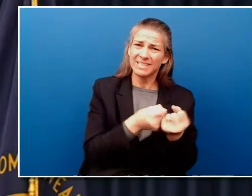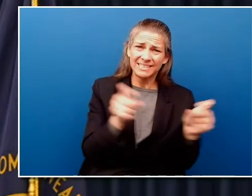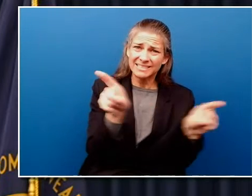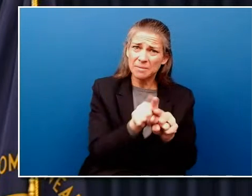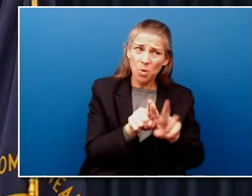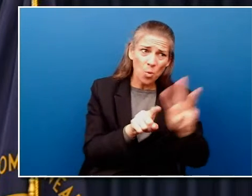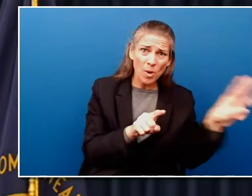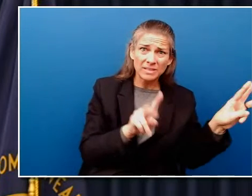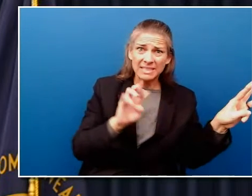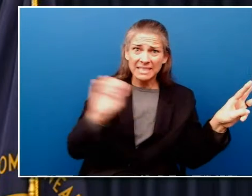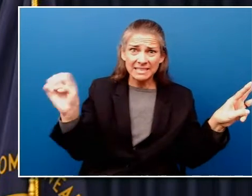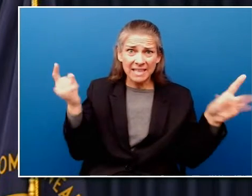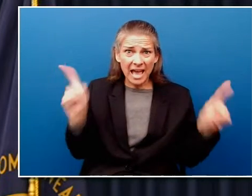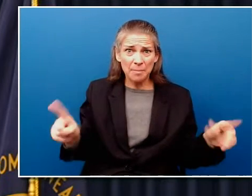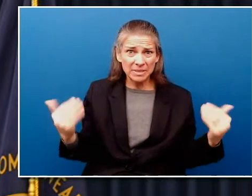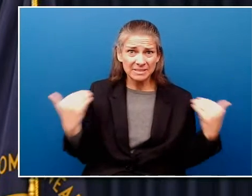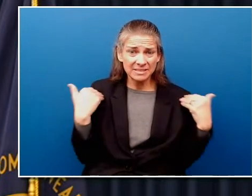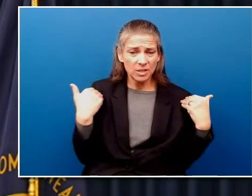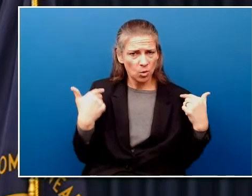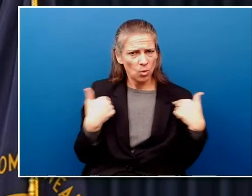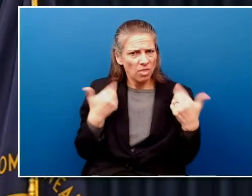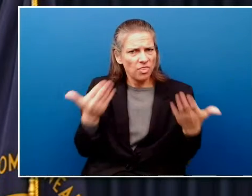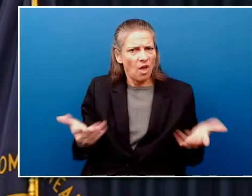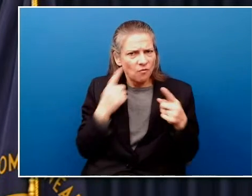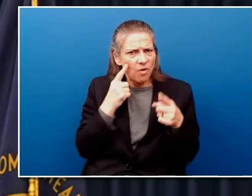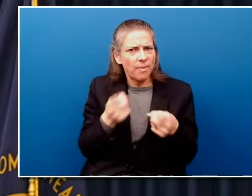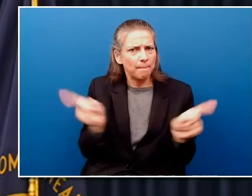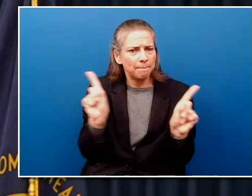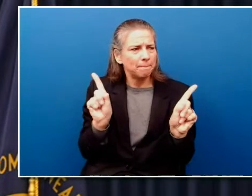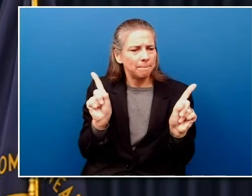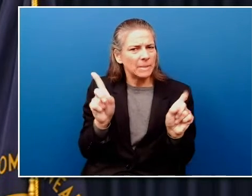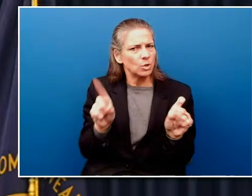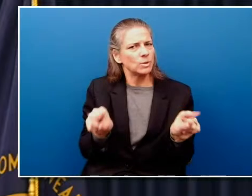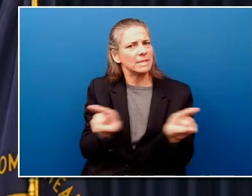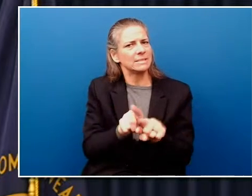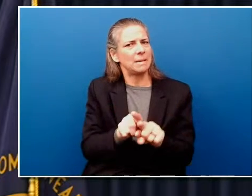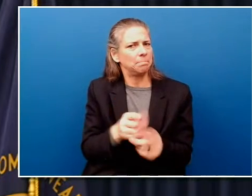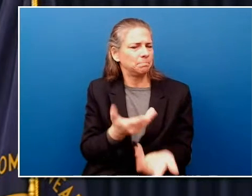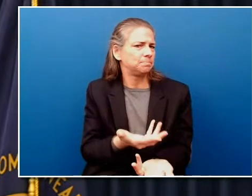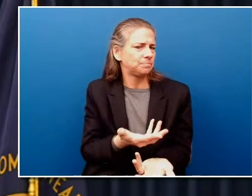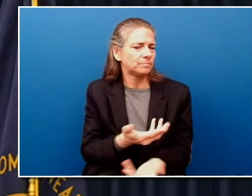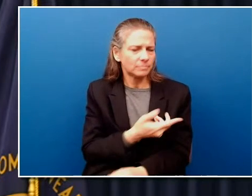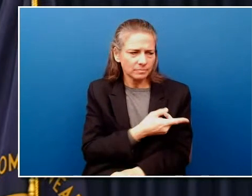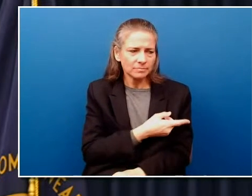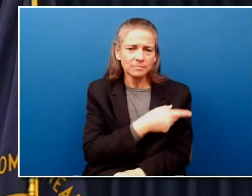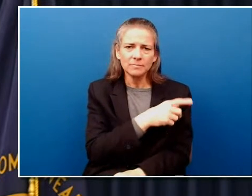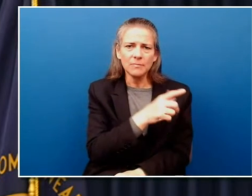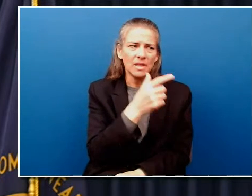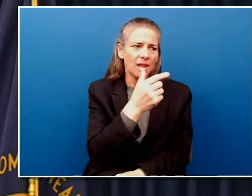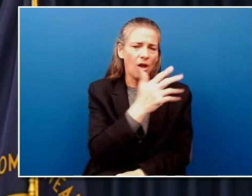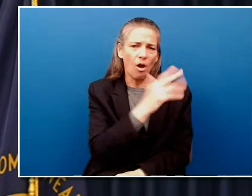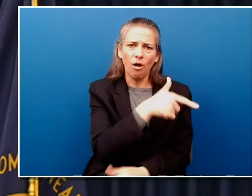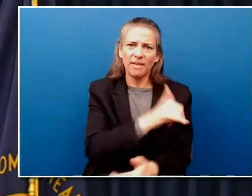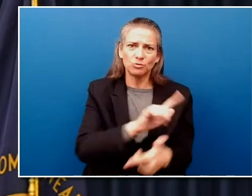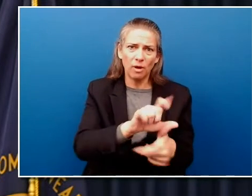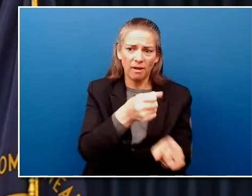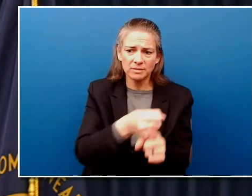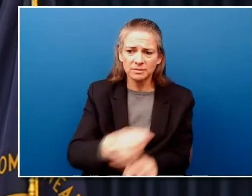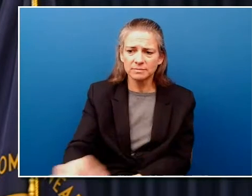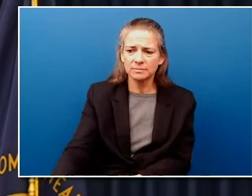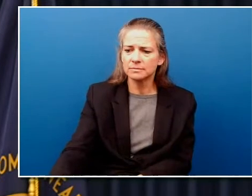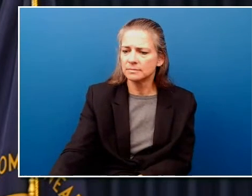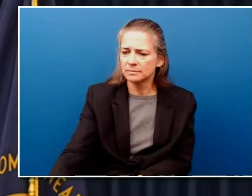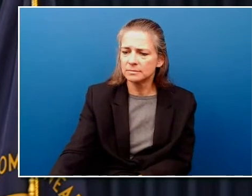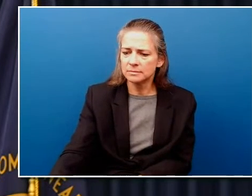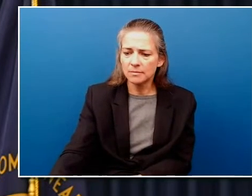Kentucky and Eastern Kentucky, like we were for Trumbull and Carroll and Gallatin counties. And in a limitation